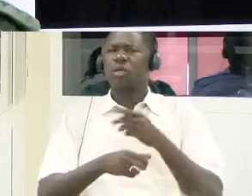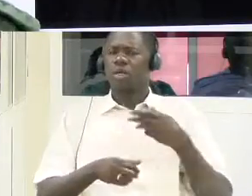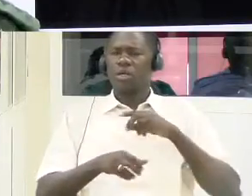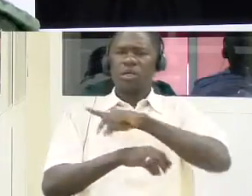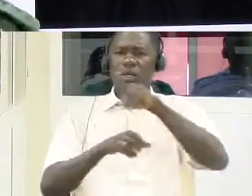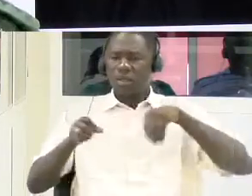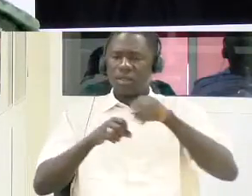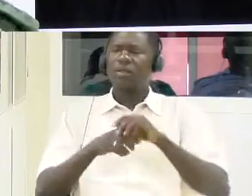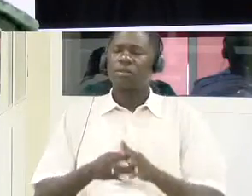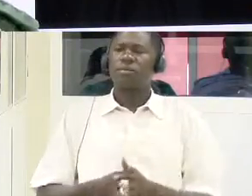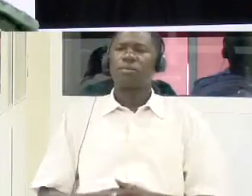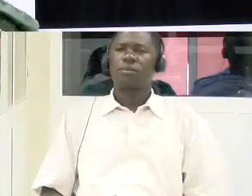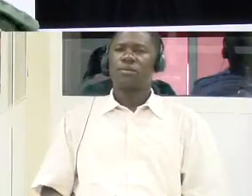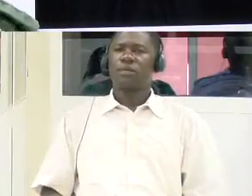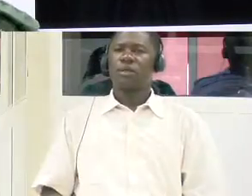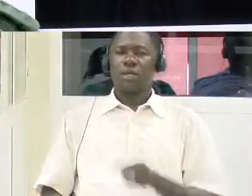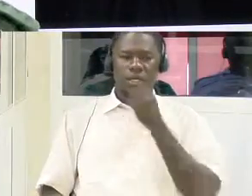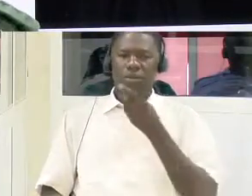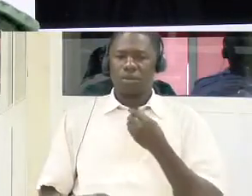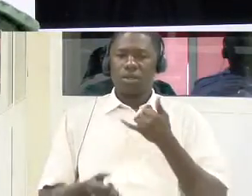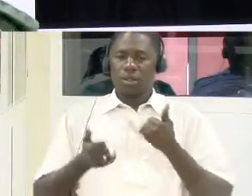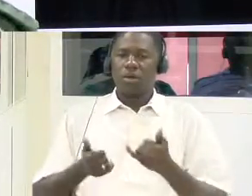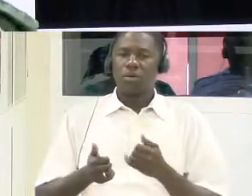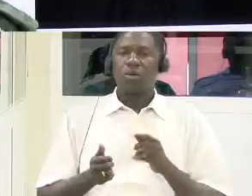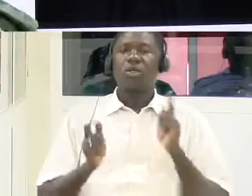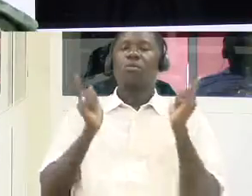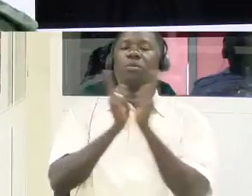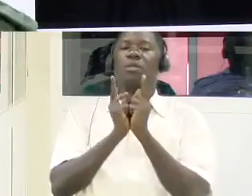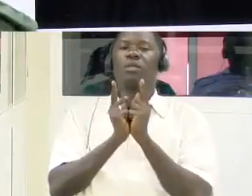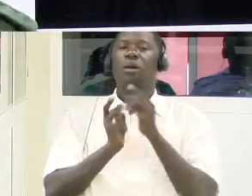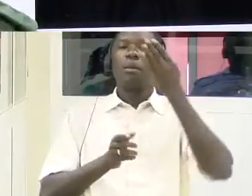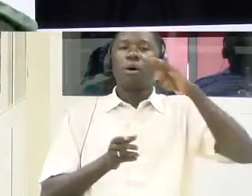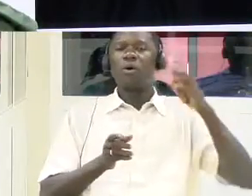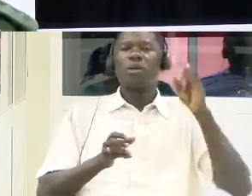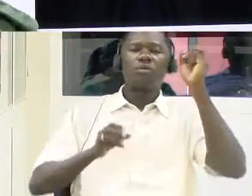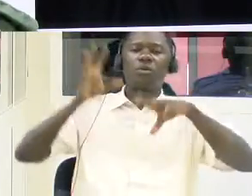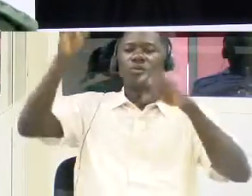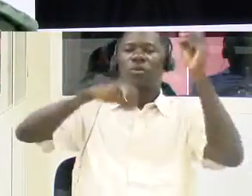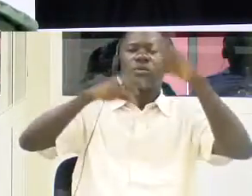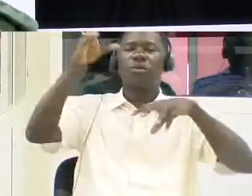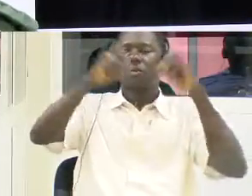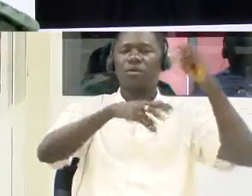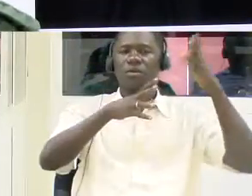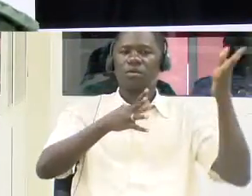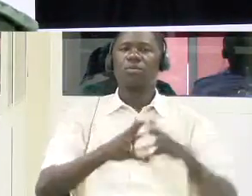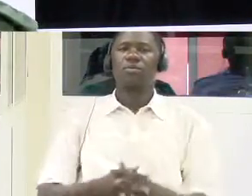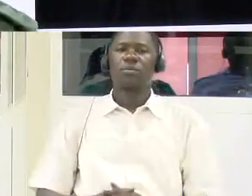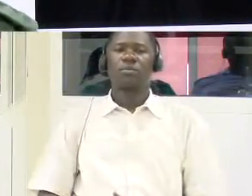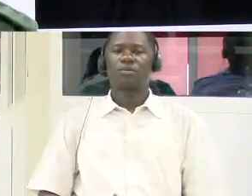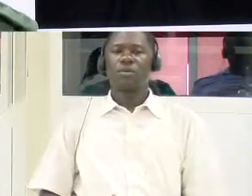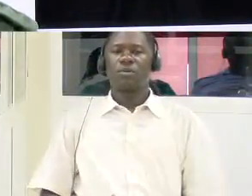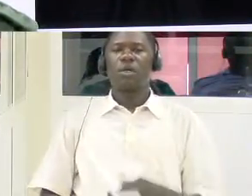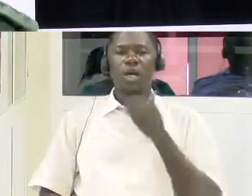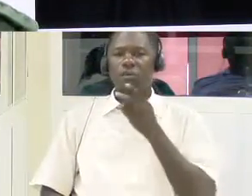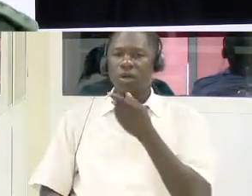now let's meet at the Bakote dump site." He said, "Are you with escort?" I said, "Yes, I'm with